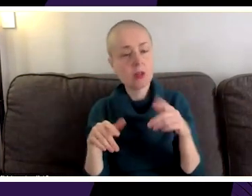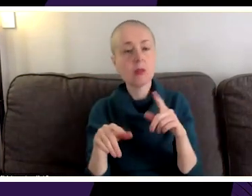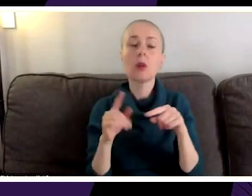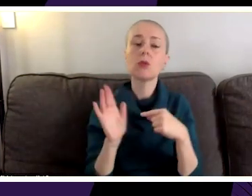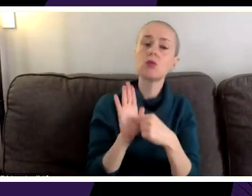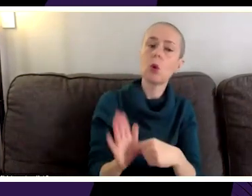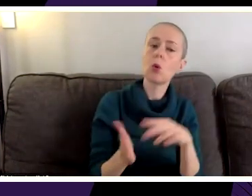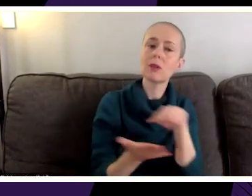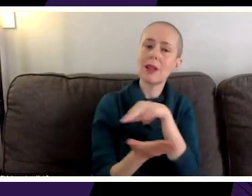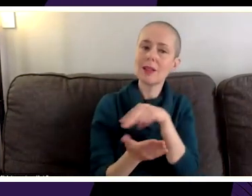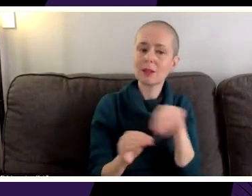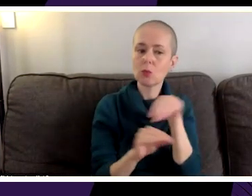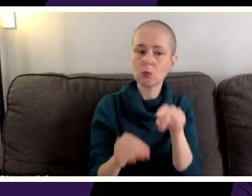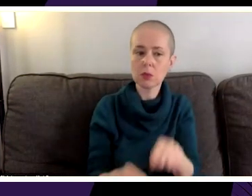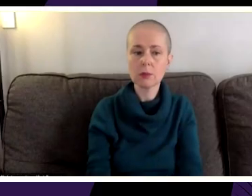dance.